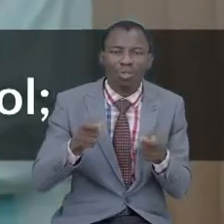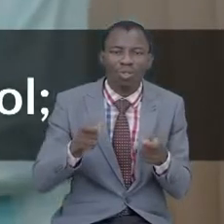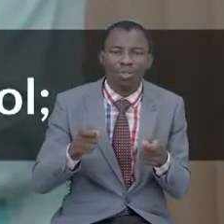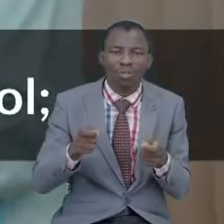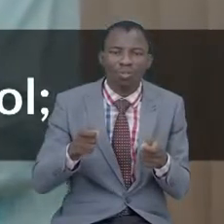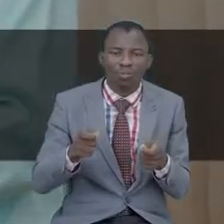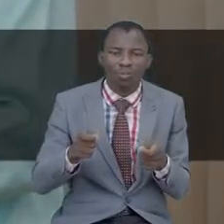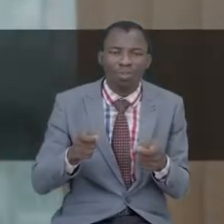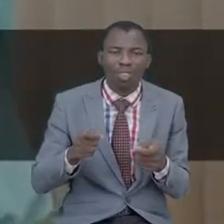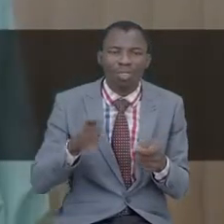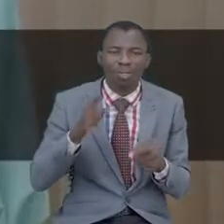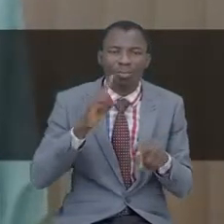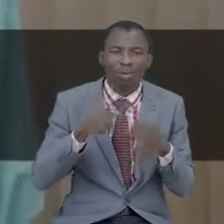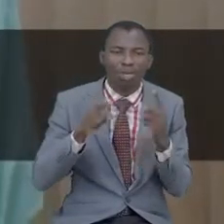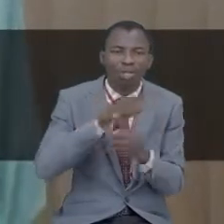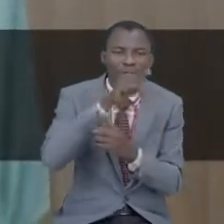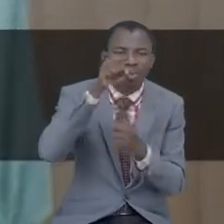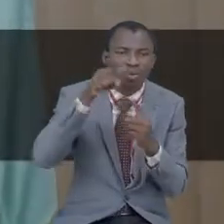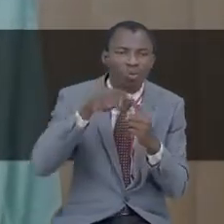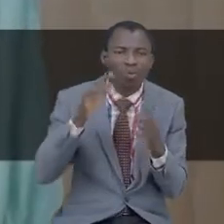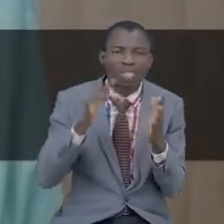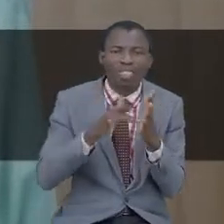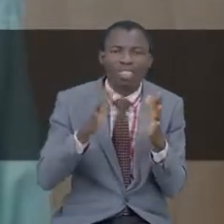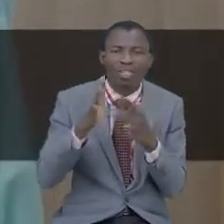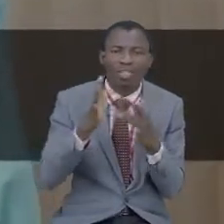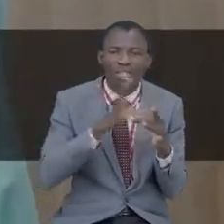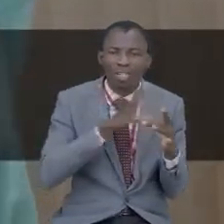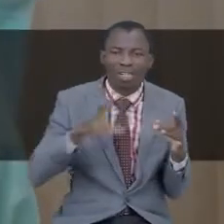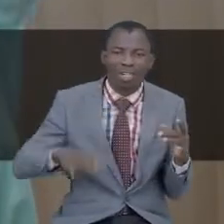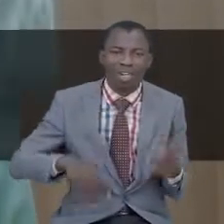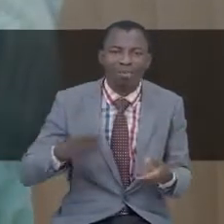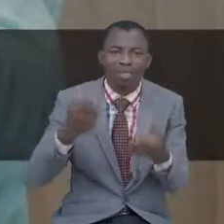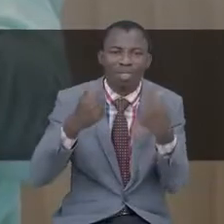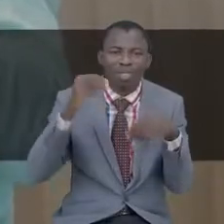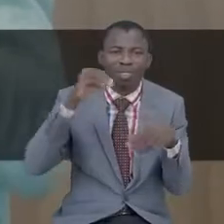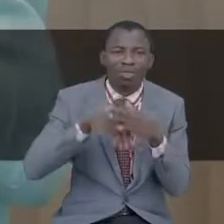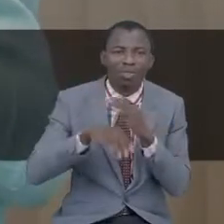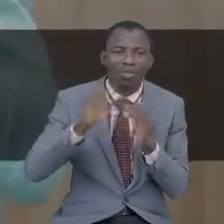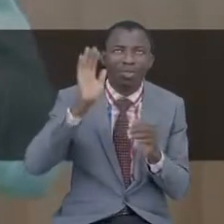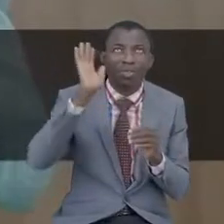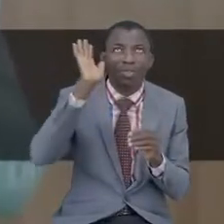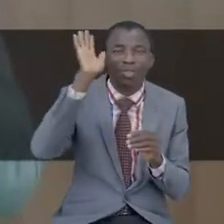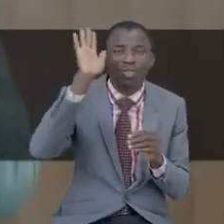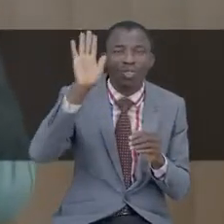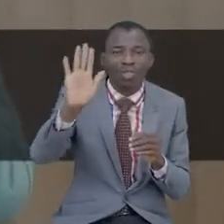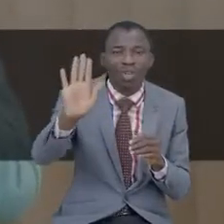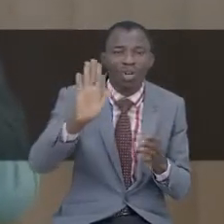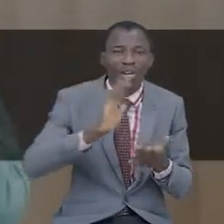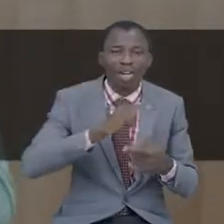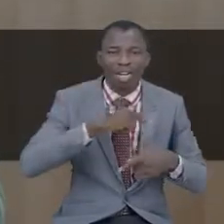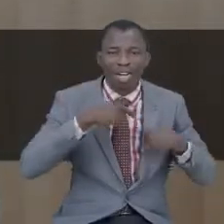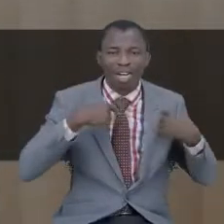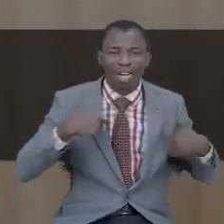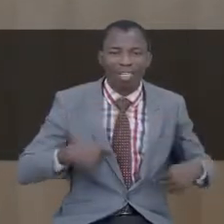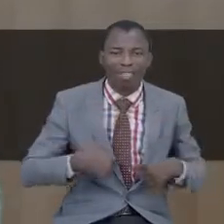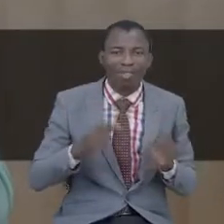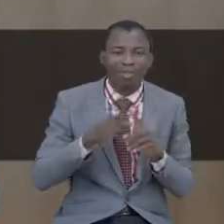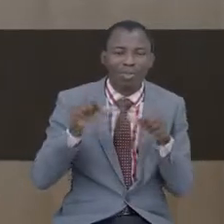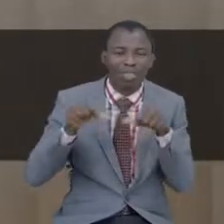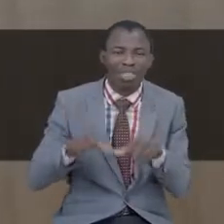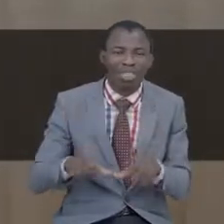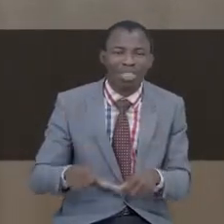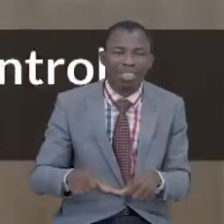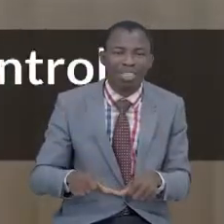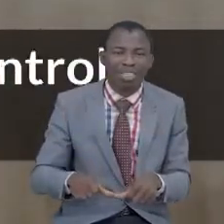control. But when Jesus Christ comes into your heart to